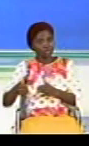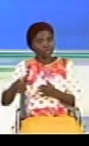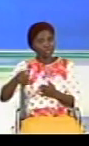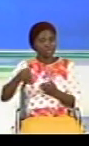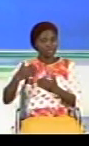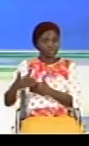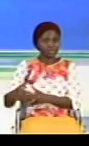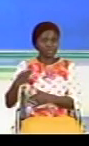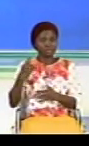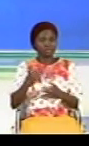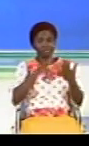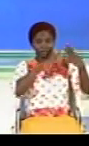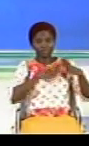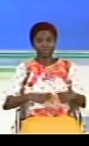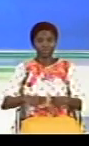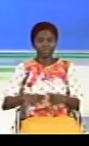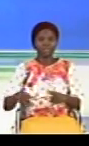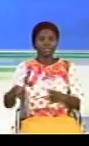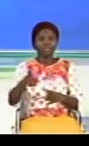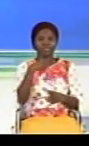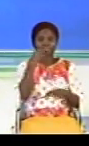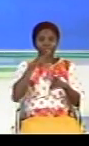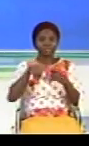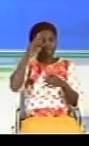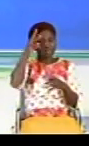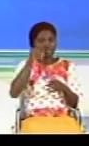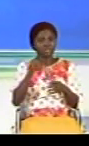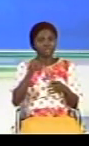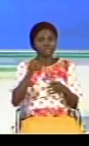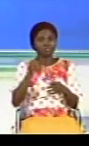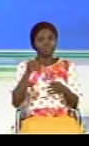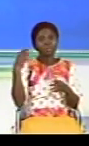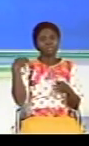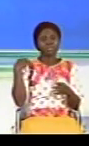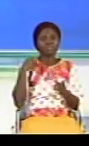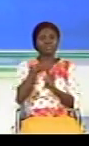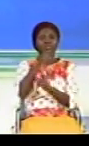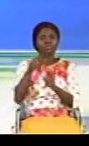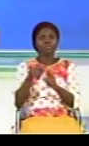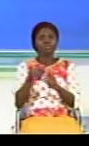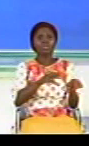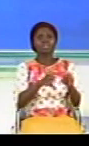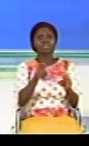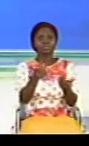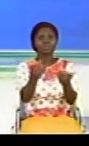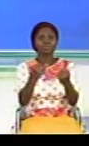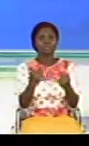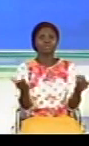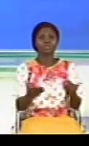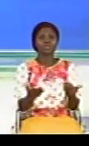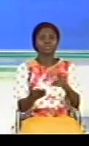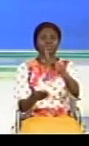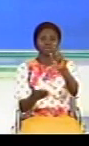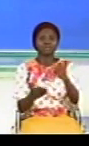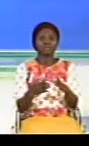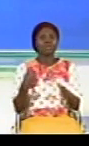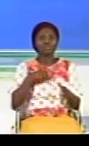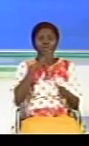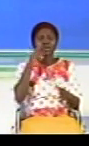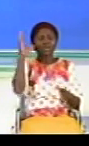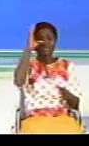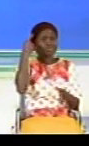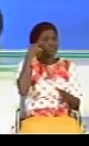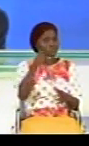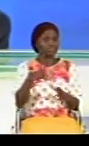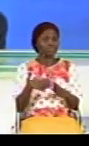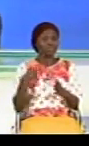Rabbi, when camest thou hither? We'll be looking for you. We'll believe in you. Look